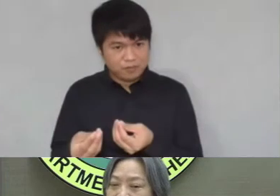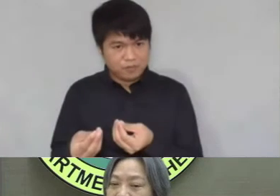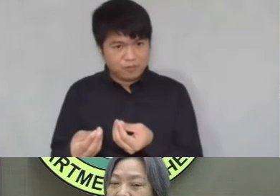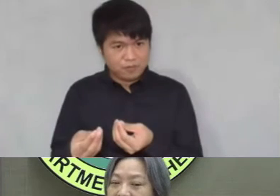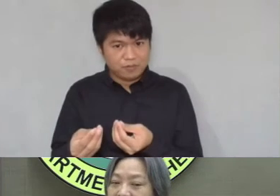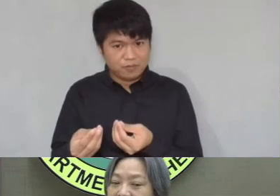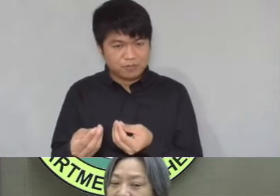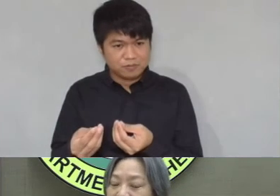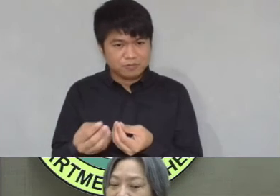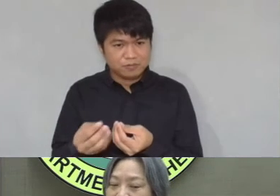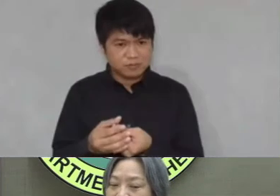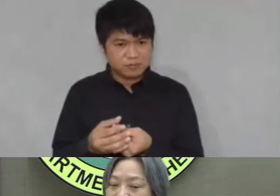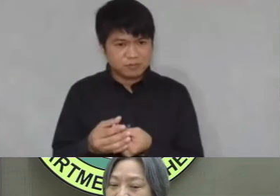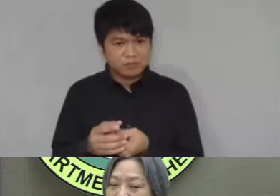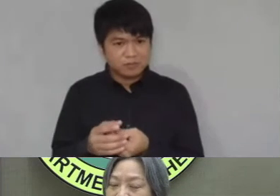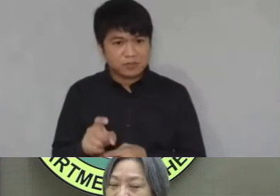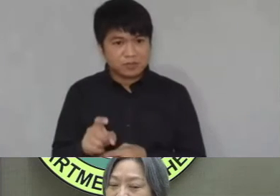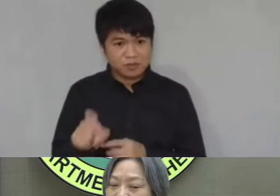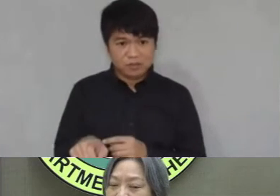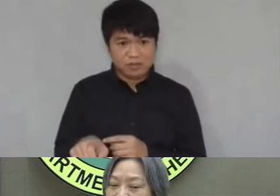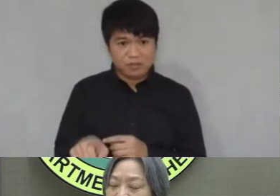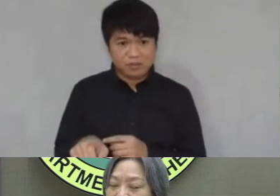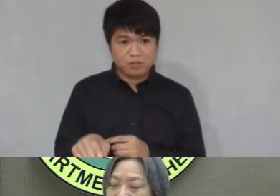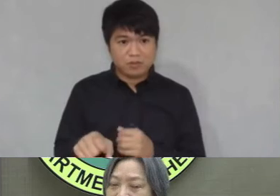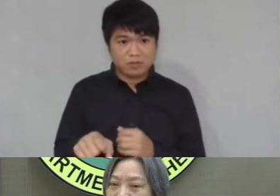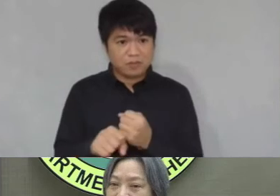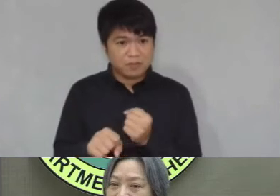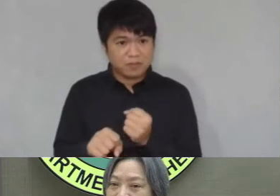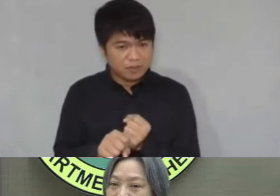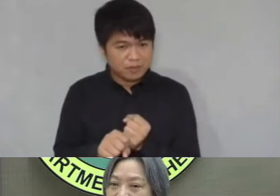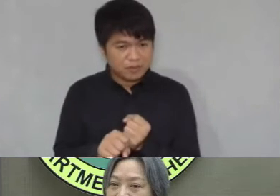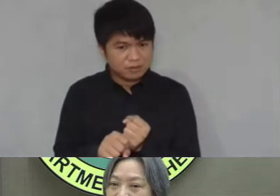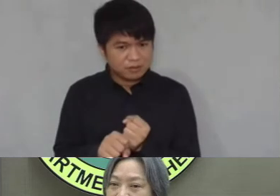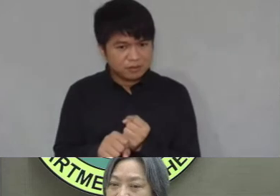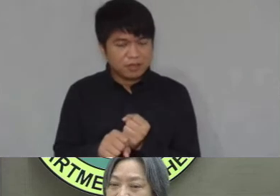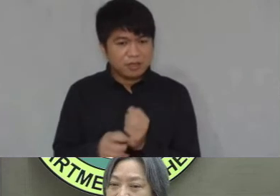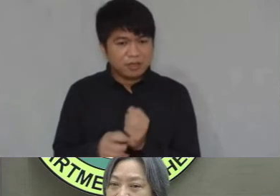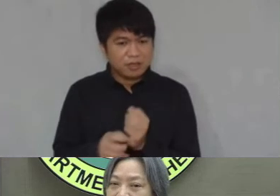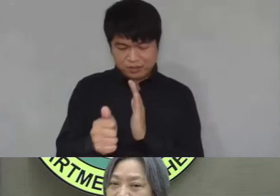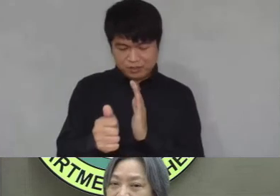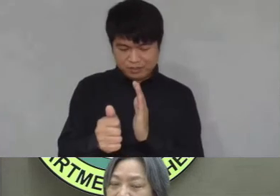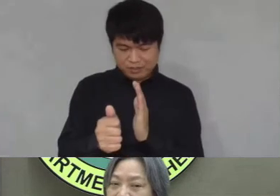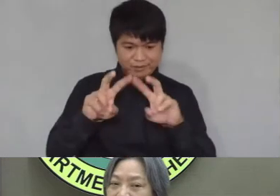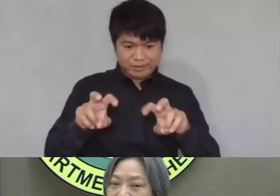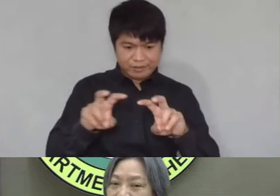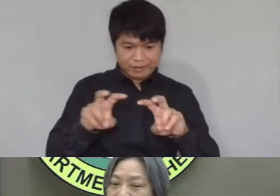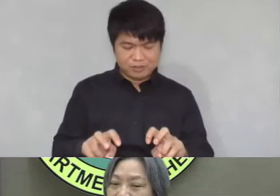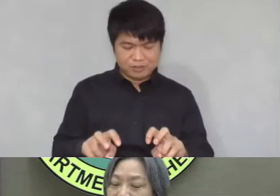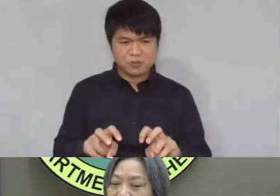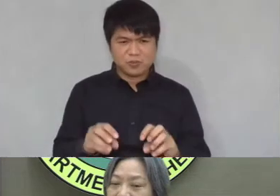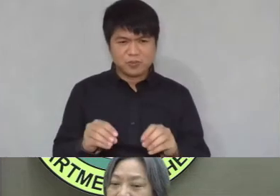well. Iris provided already several literature, but I guess we really need to run a very robust